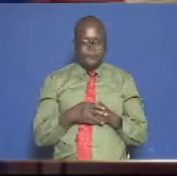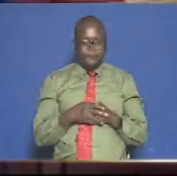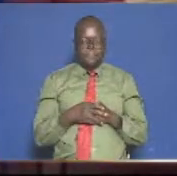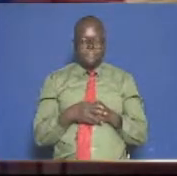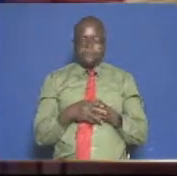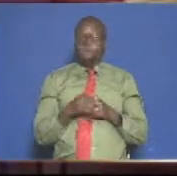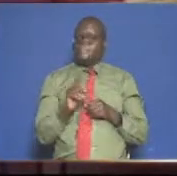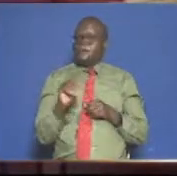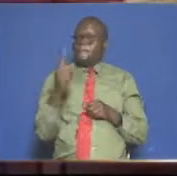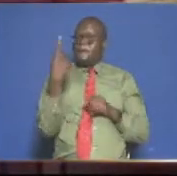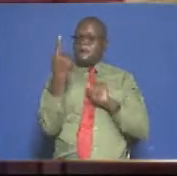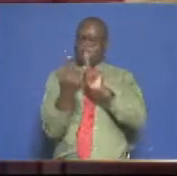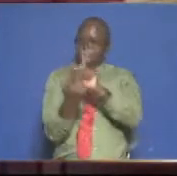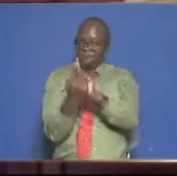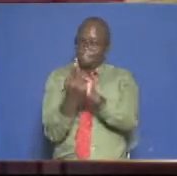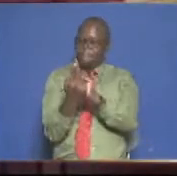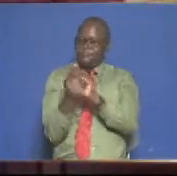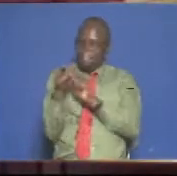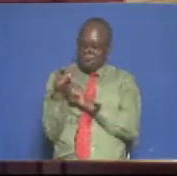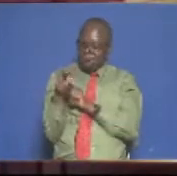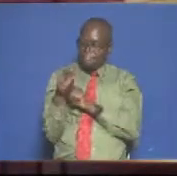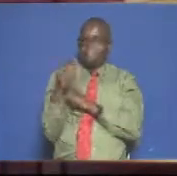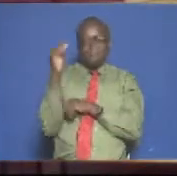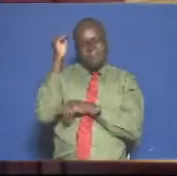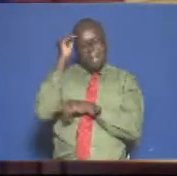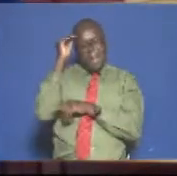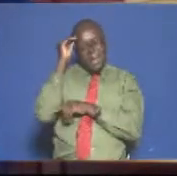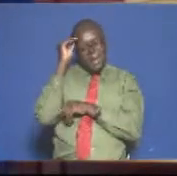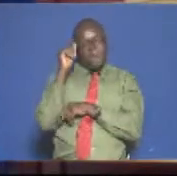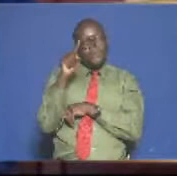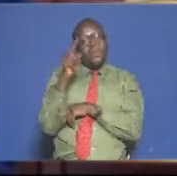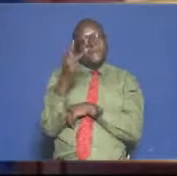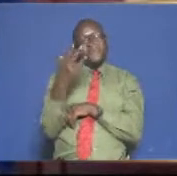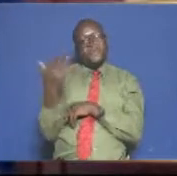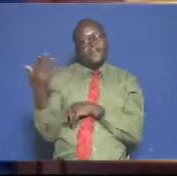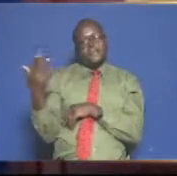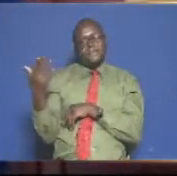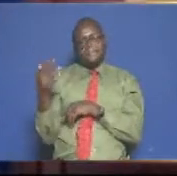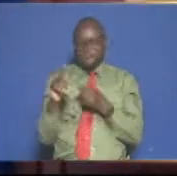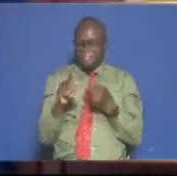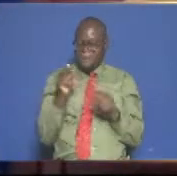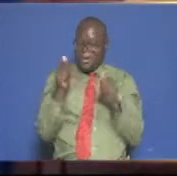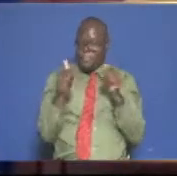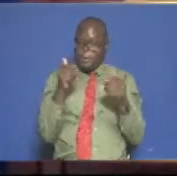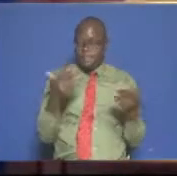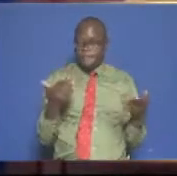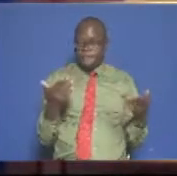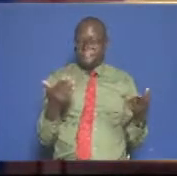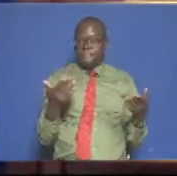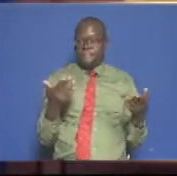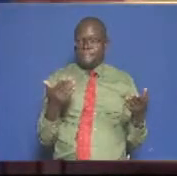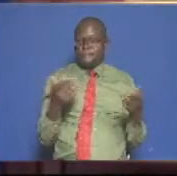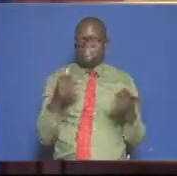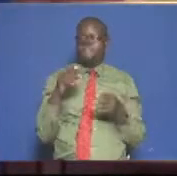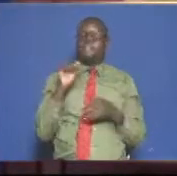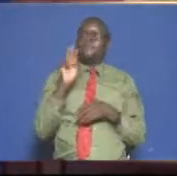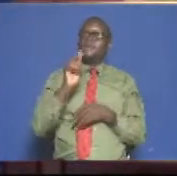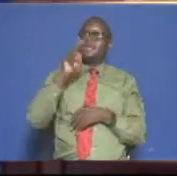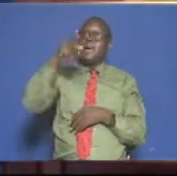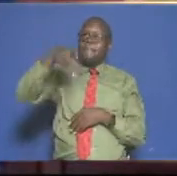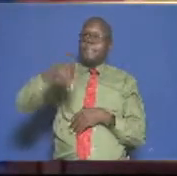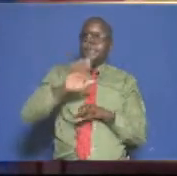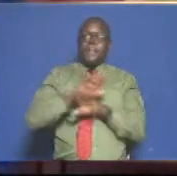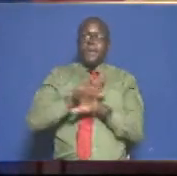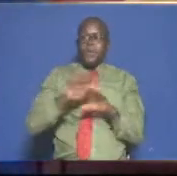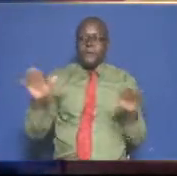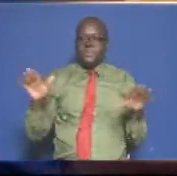that first encounter, I learned one or two things, one of which was that a member of parliament